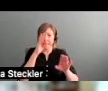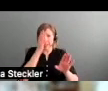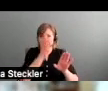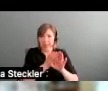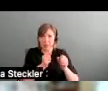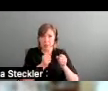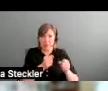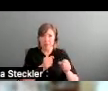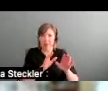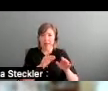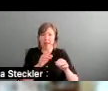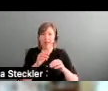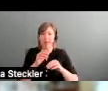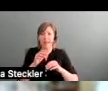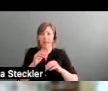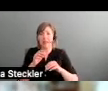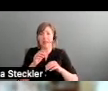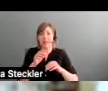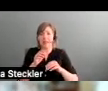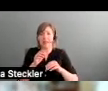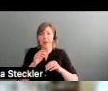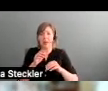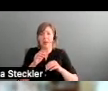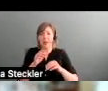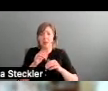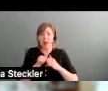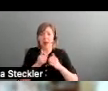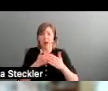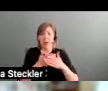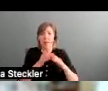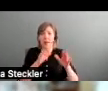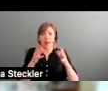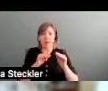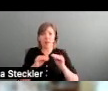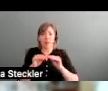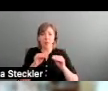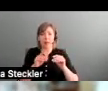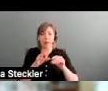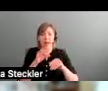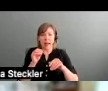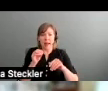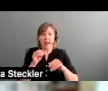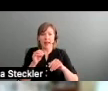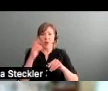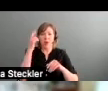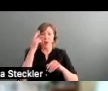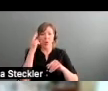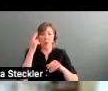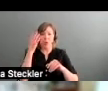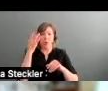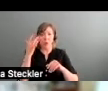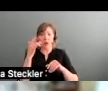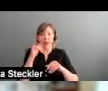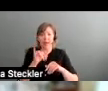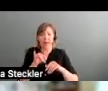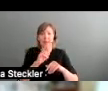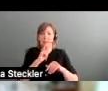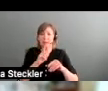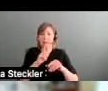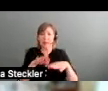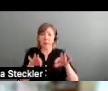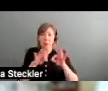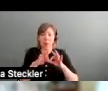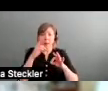psychiatrists, it was driven by, a lot of movements. And the reason why, this is really important